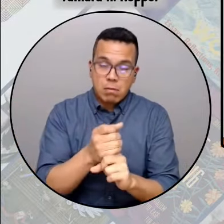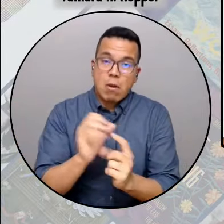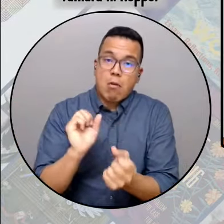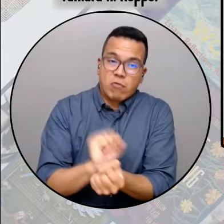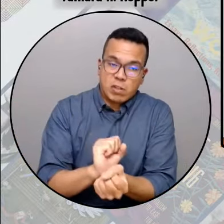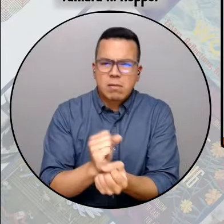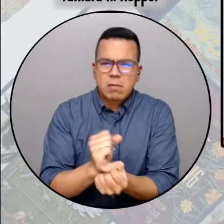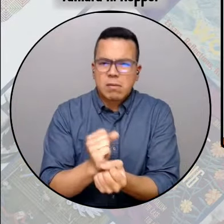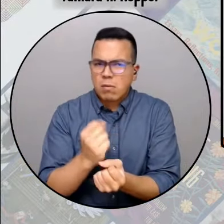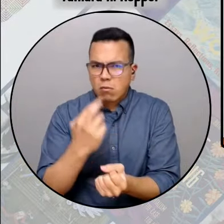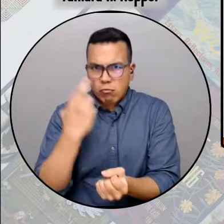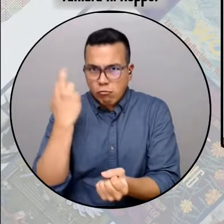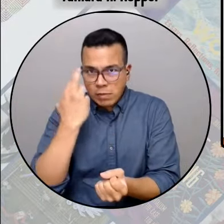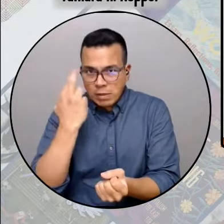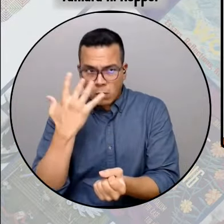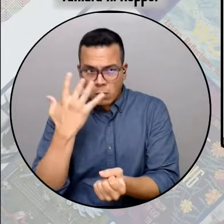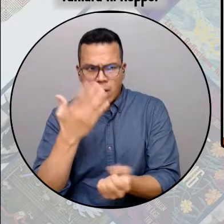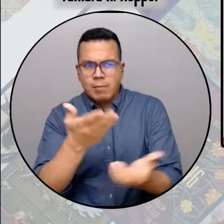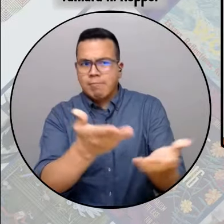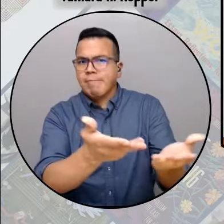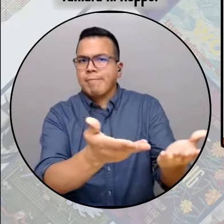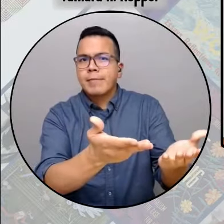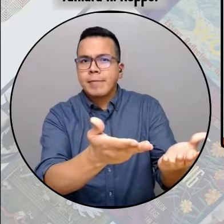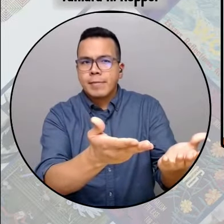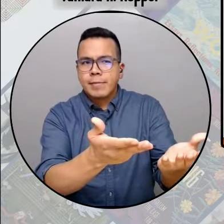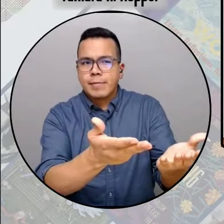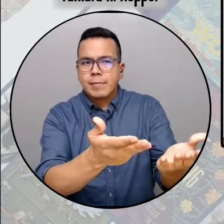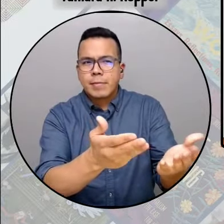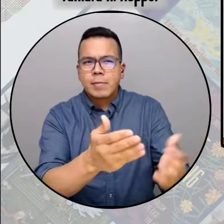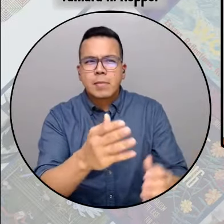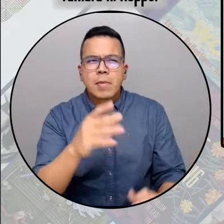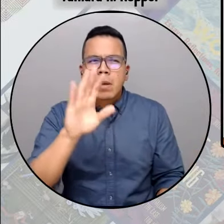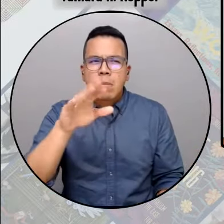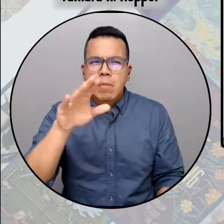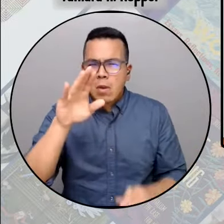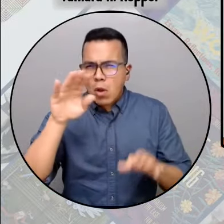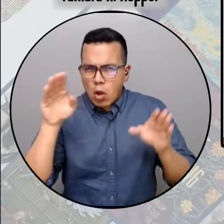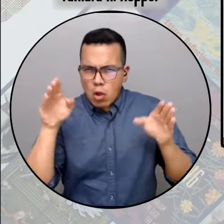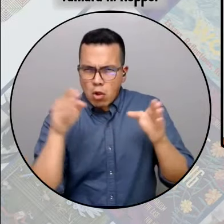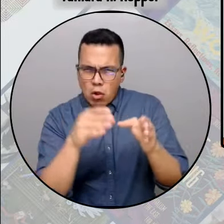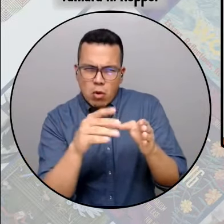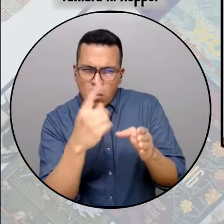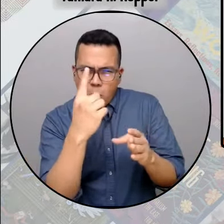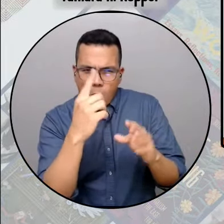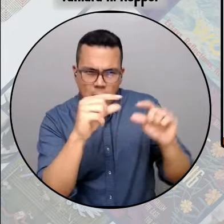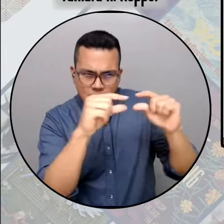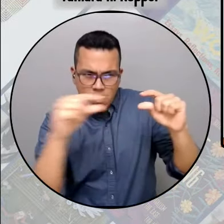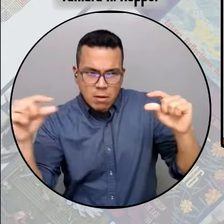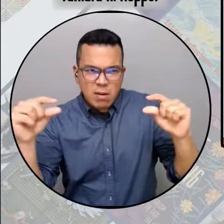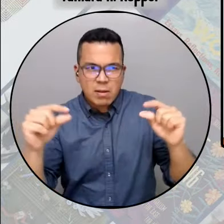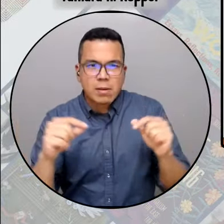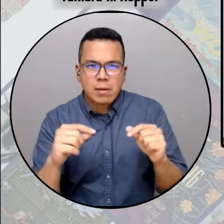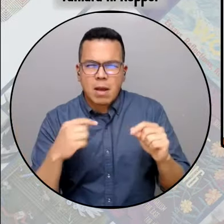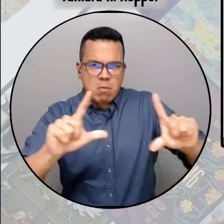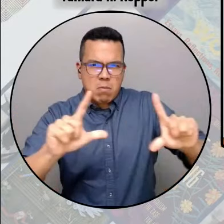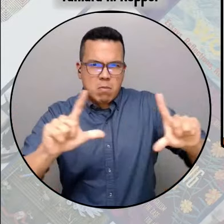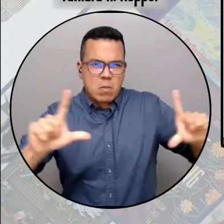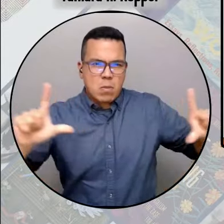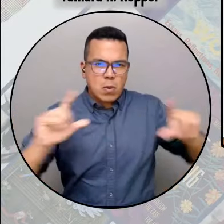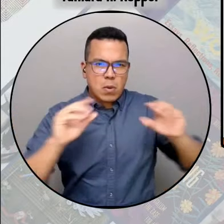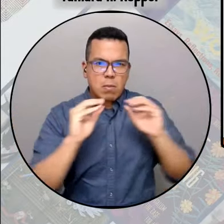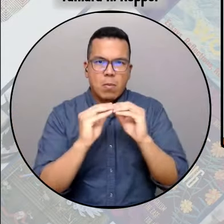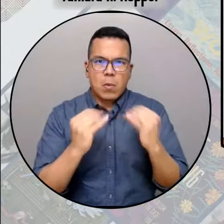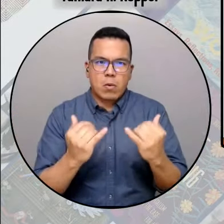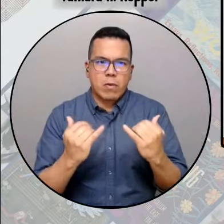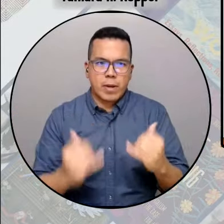what they're convicted of. I want to draw your attention to this, but first let me zoom in because you're like, you want me to draw my